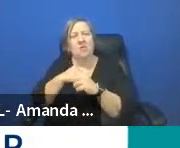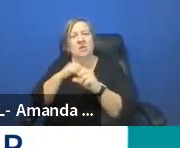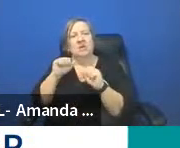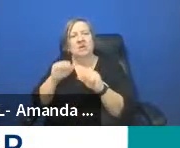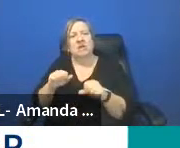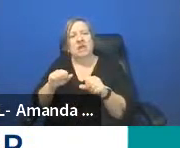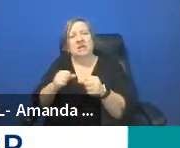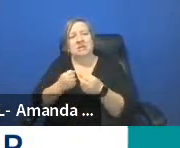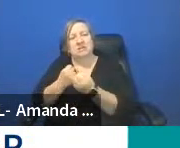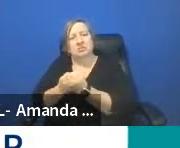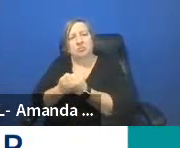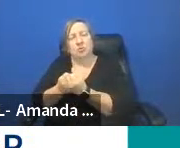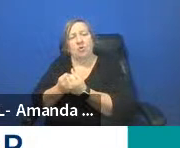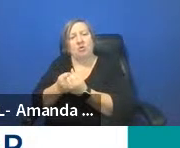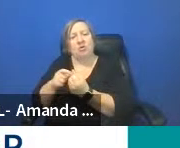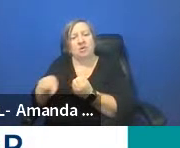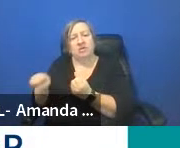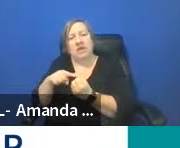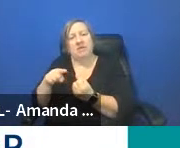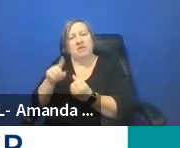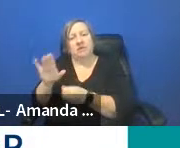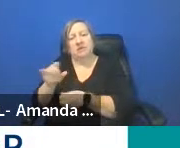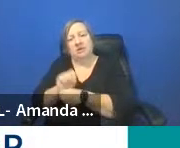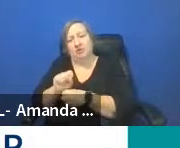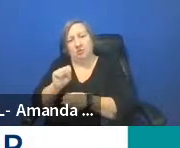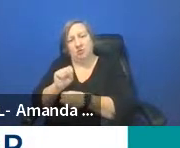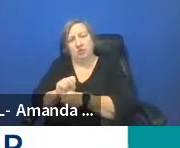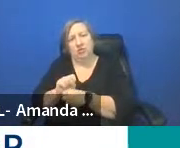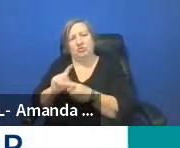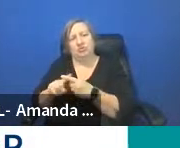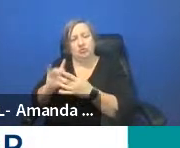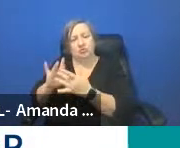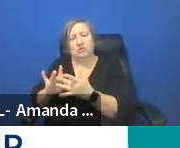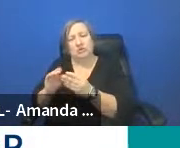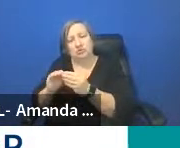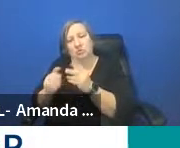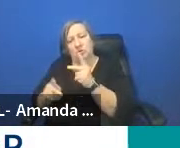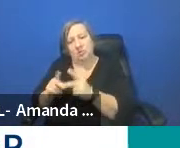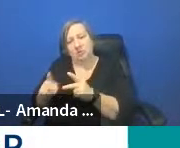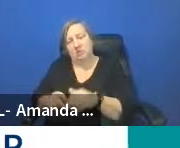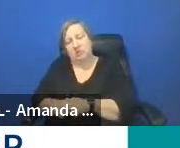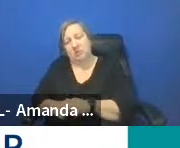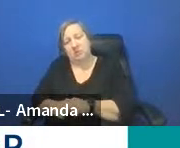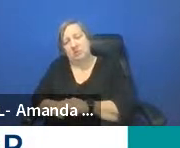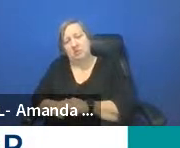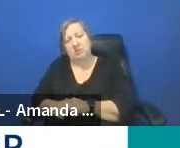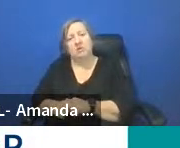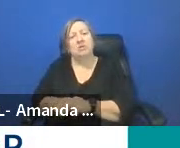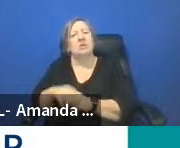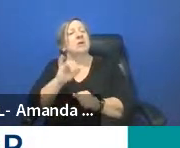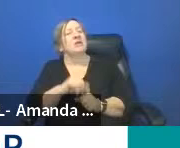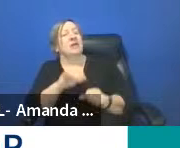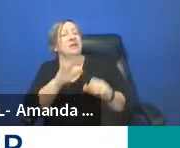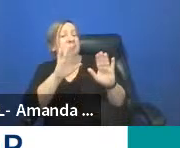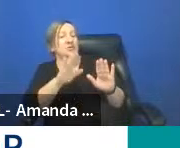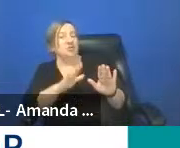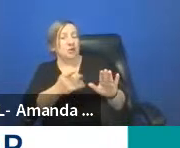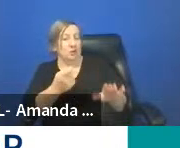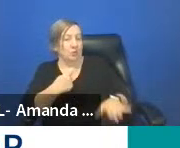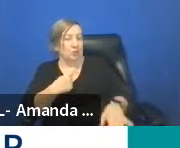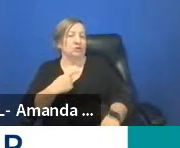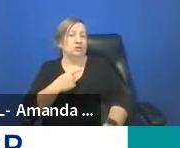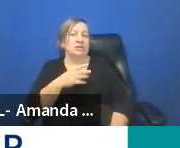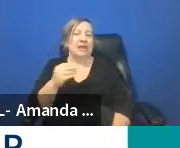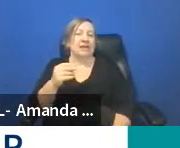can support them in the work that they're doing to reach more people. That is a great question, and